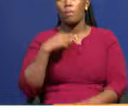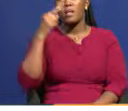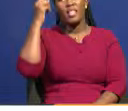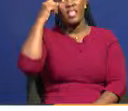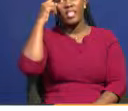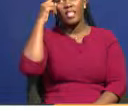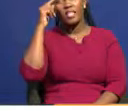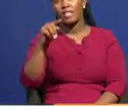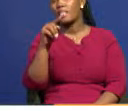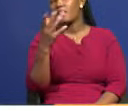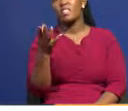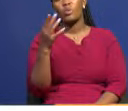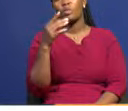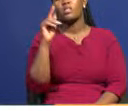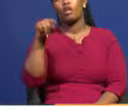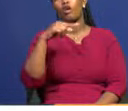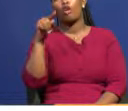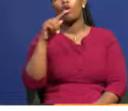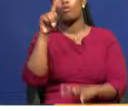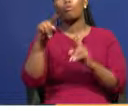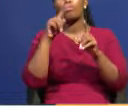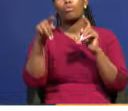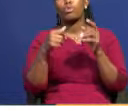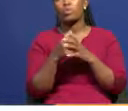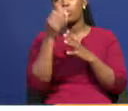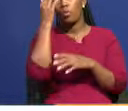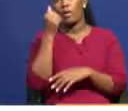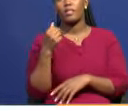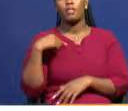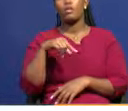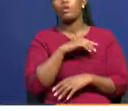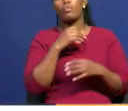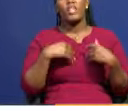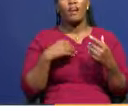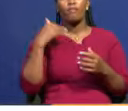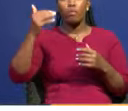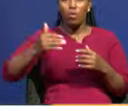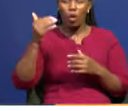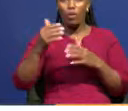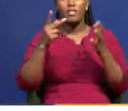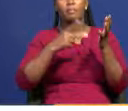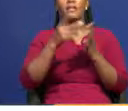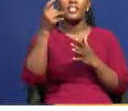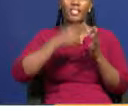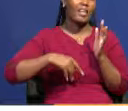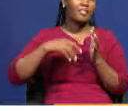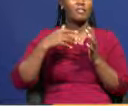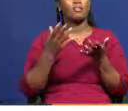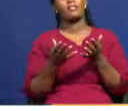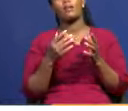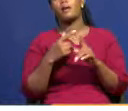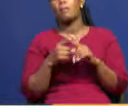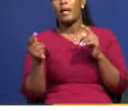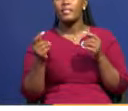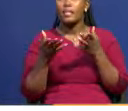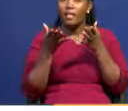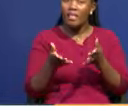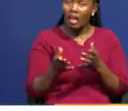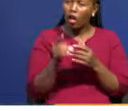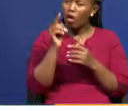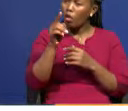Because we have been surviving. We have been paying tax. But what Kenyans are saying, you are now